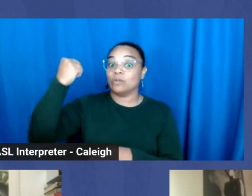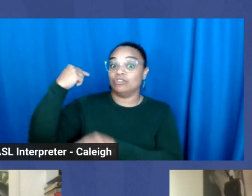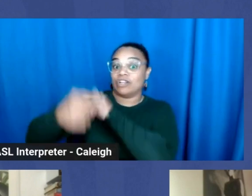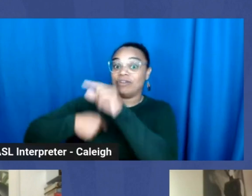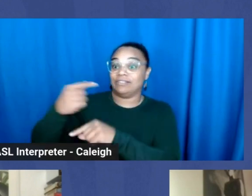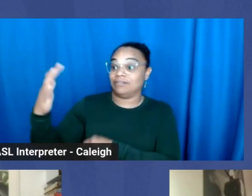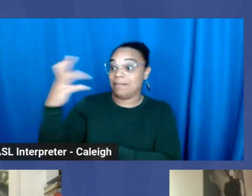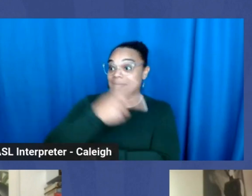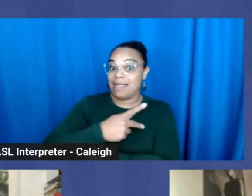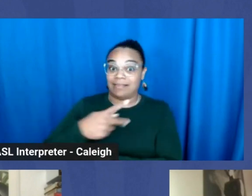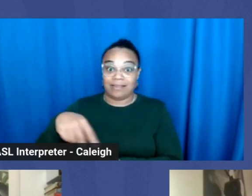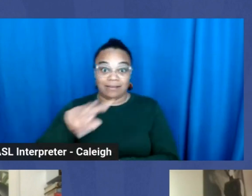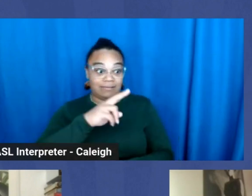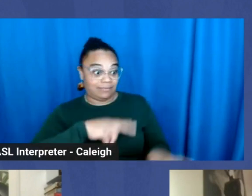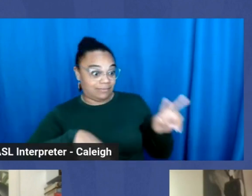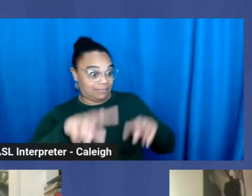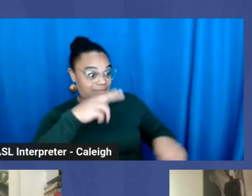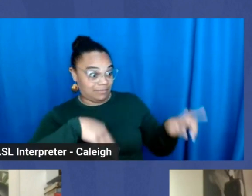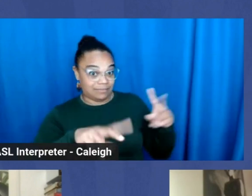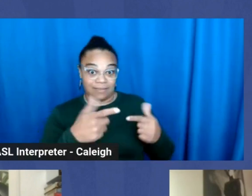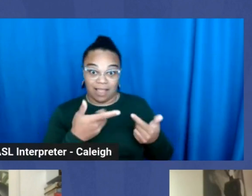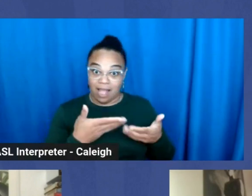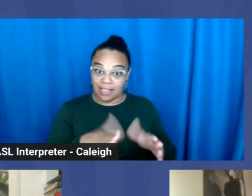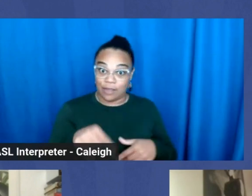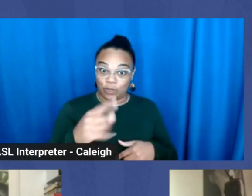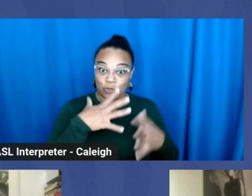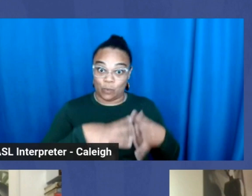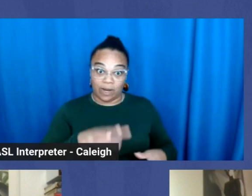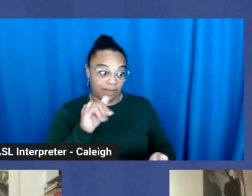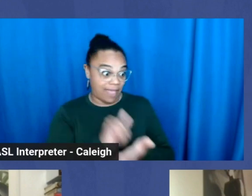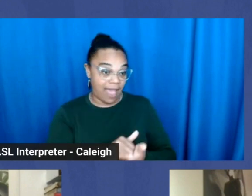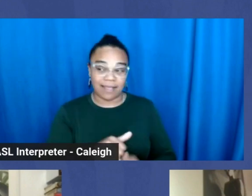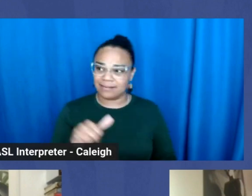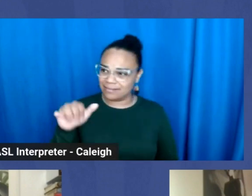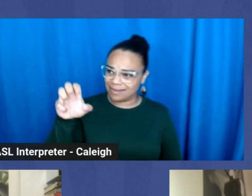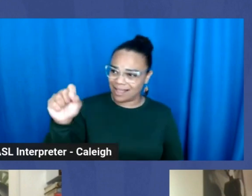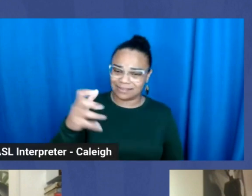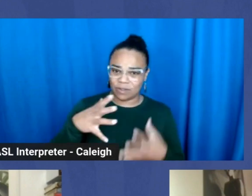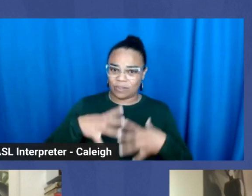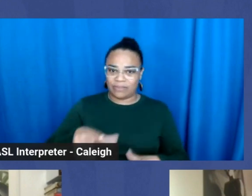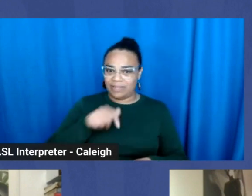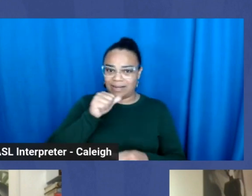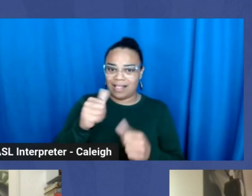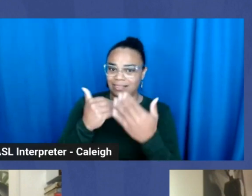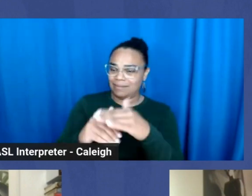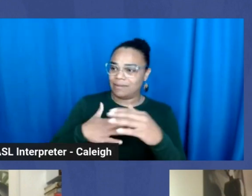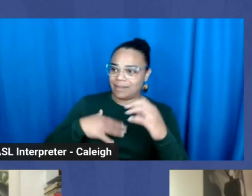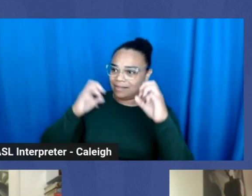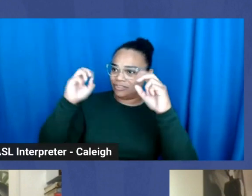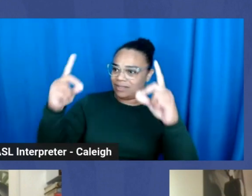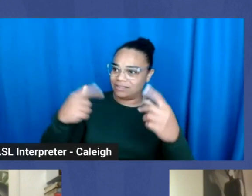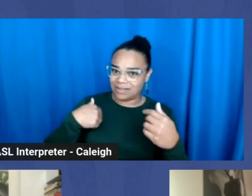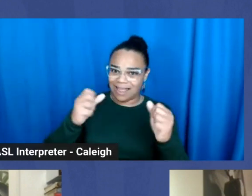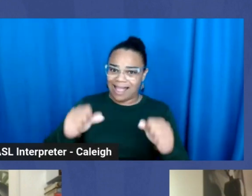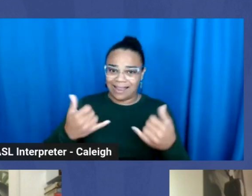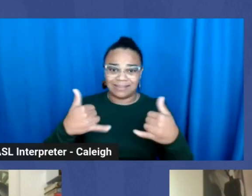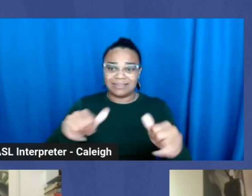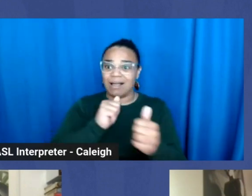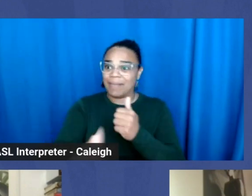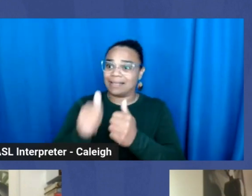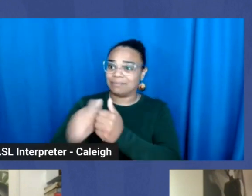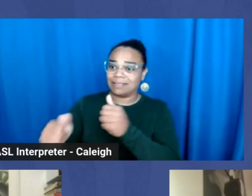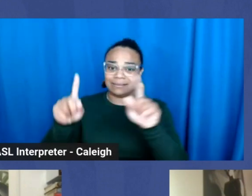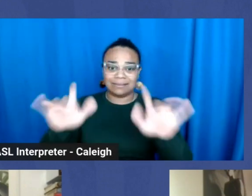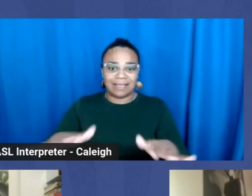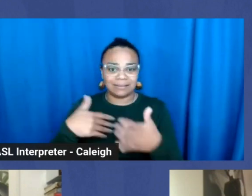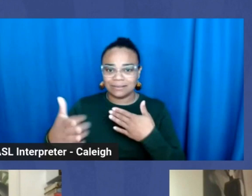my clothing doesn't impede my education. It's actually so interesting, the fact that I can take a test no matter what I'm wearing. That